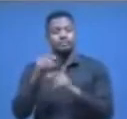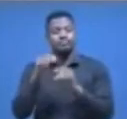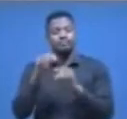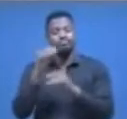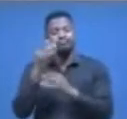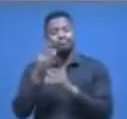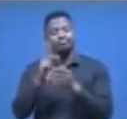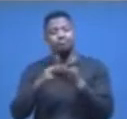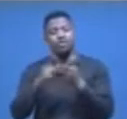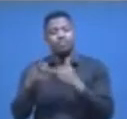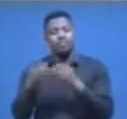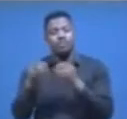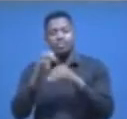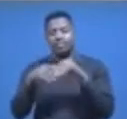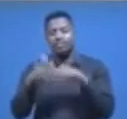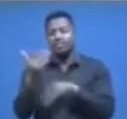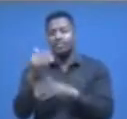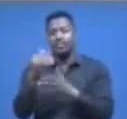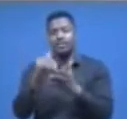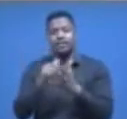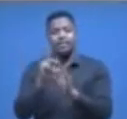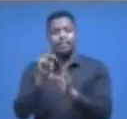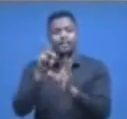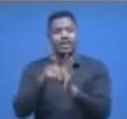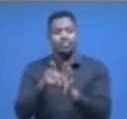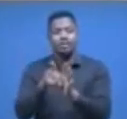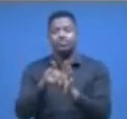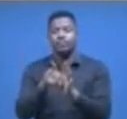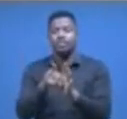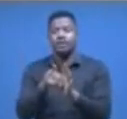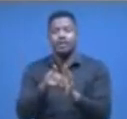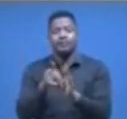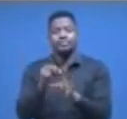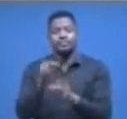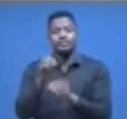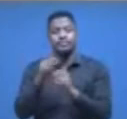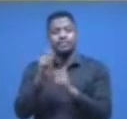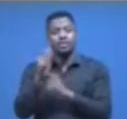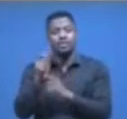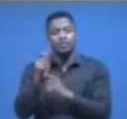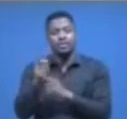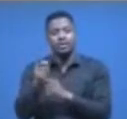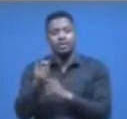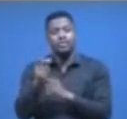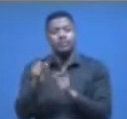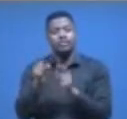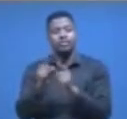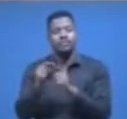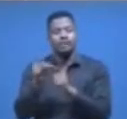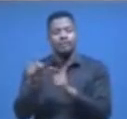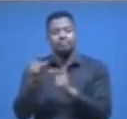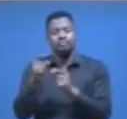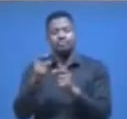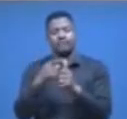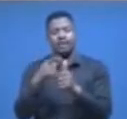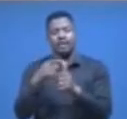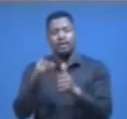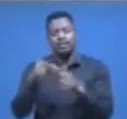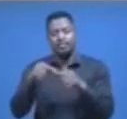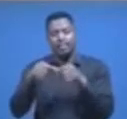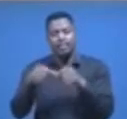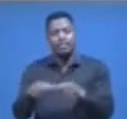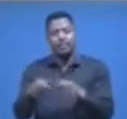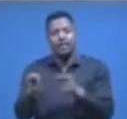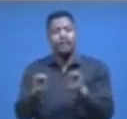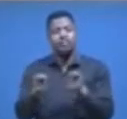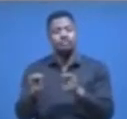more than 15,000 have participated in the awards each year. But one major setback they face is a permanent administrative